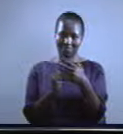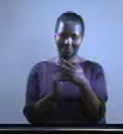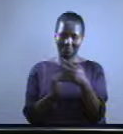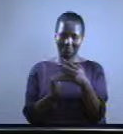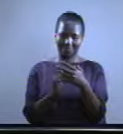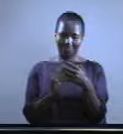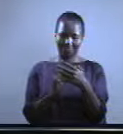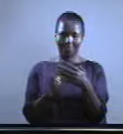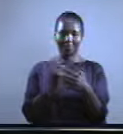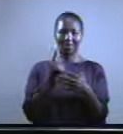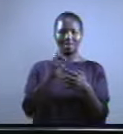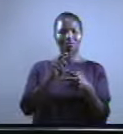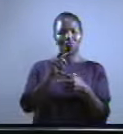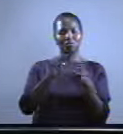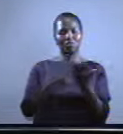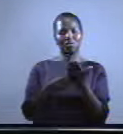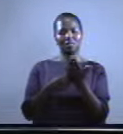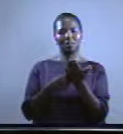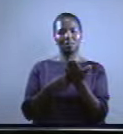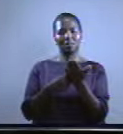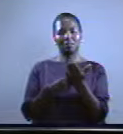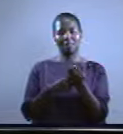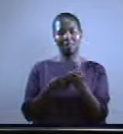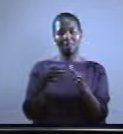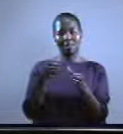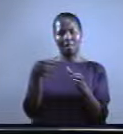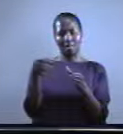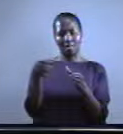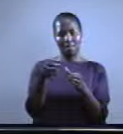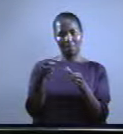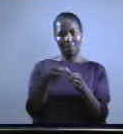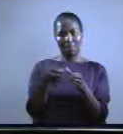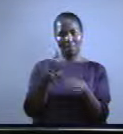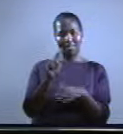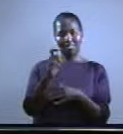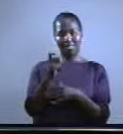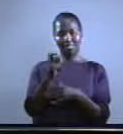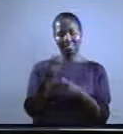First reading debate, Employment Tax Incentive Bill.